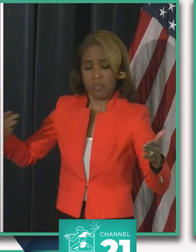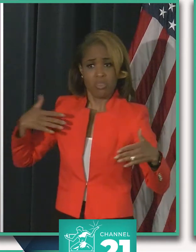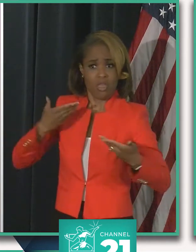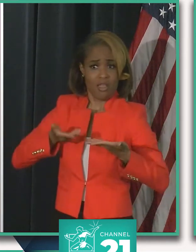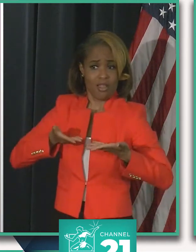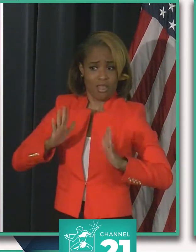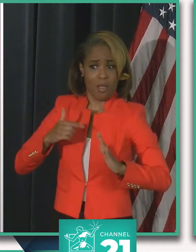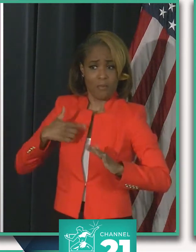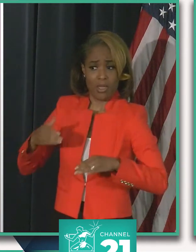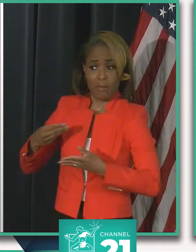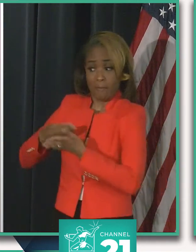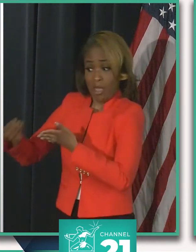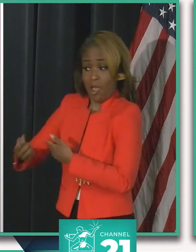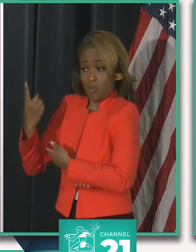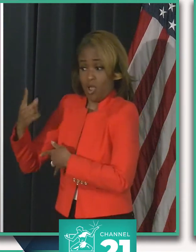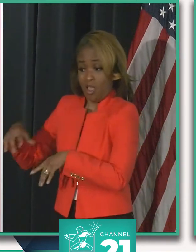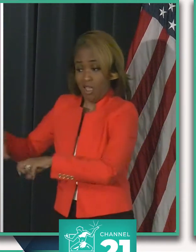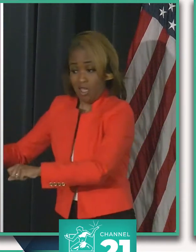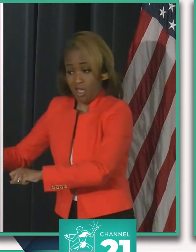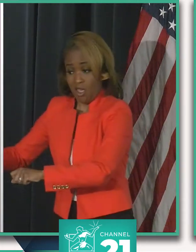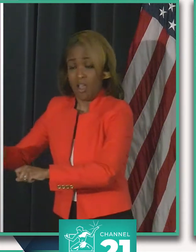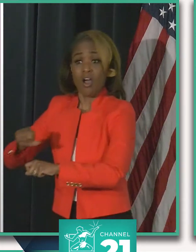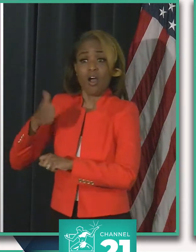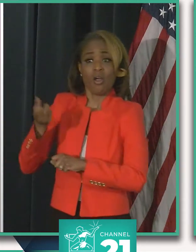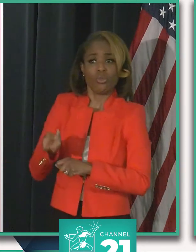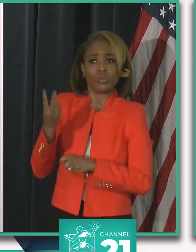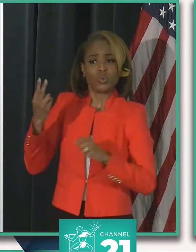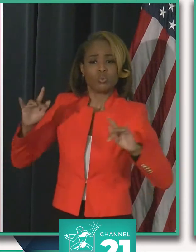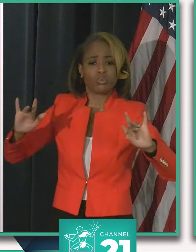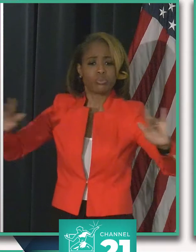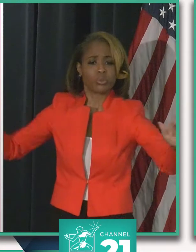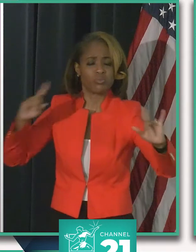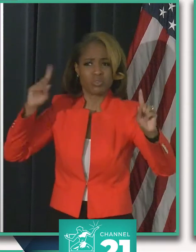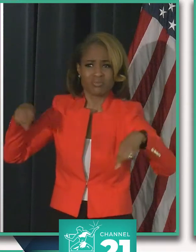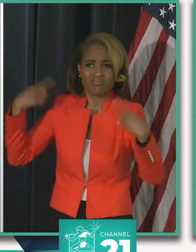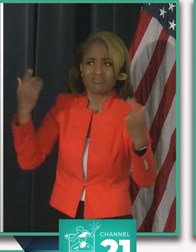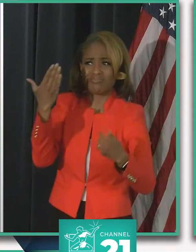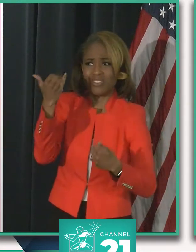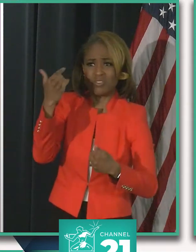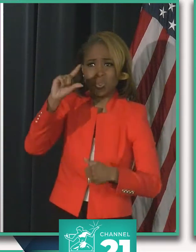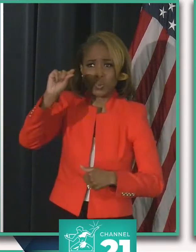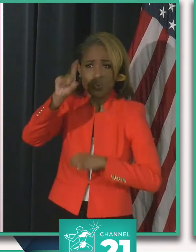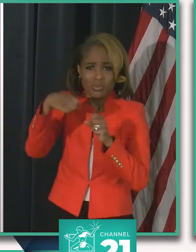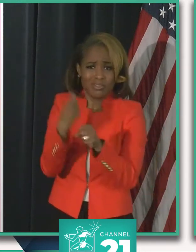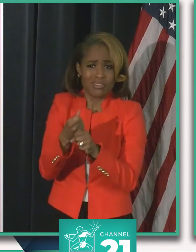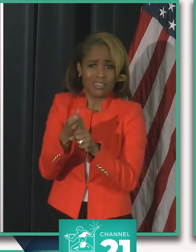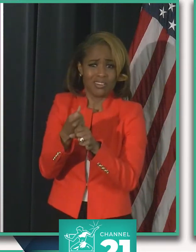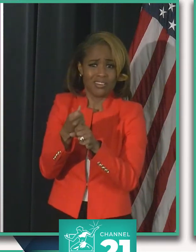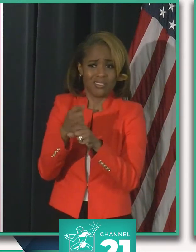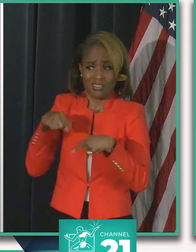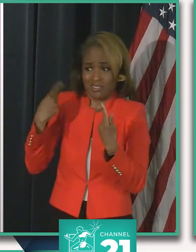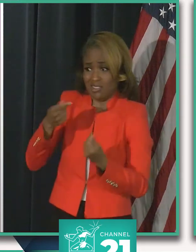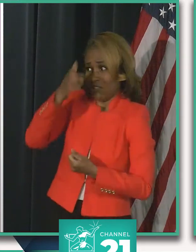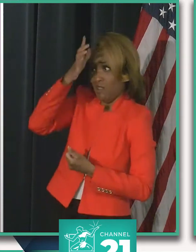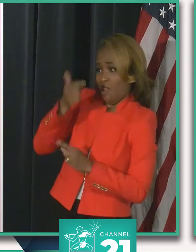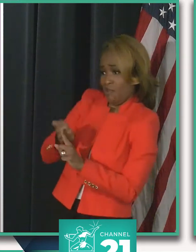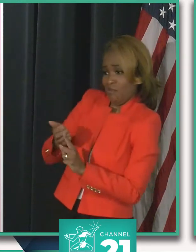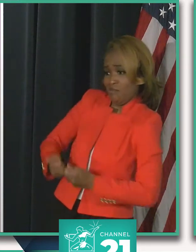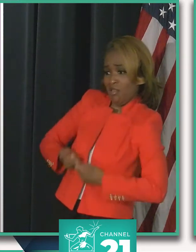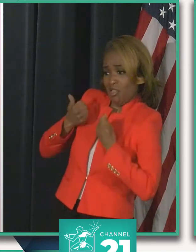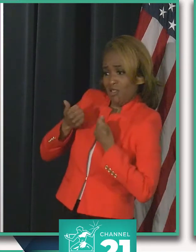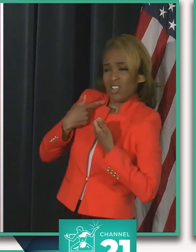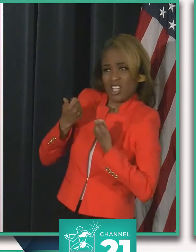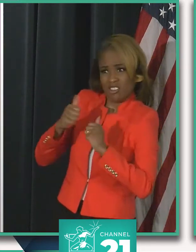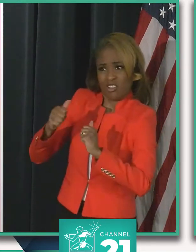one. And these two lots have been open for the last 15, 20 years since my dad was living, and he was fighting to get